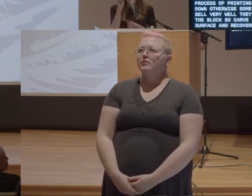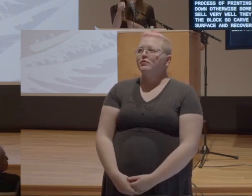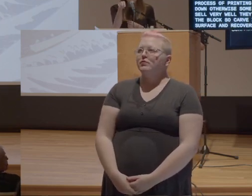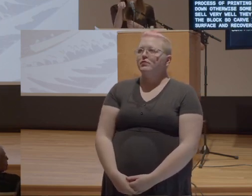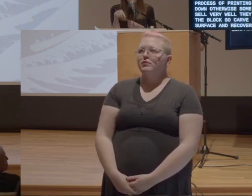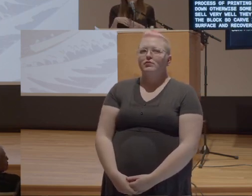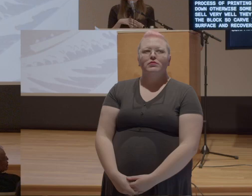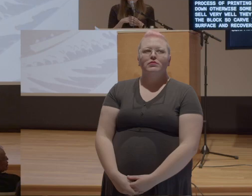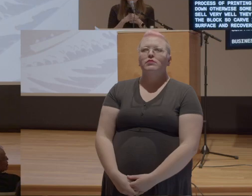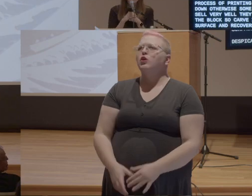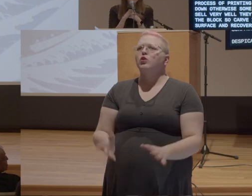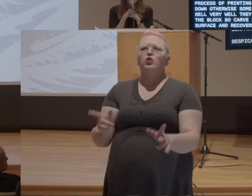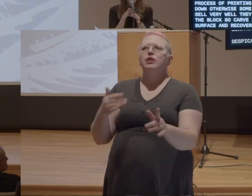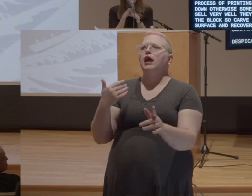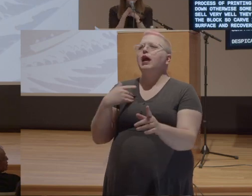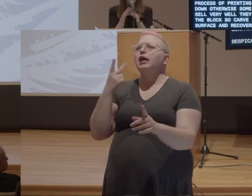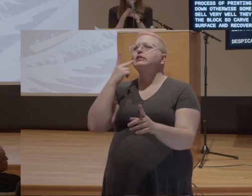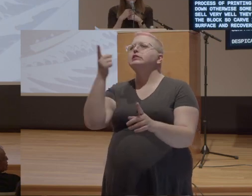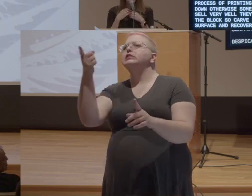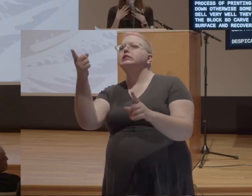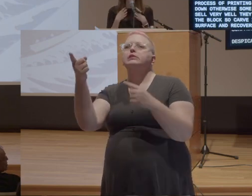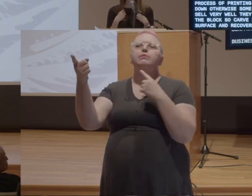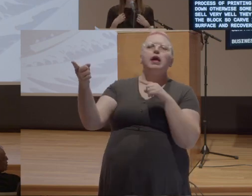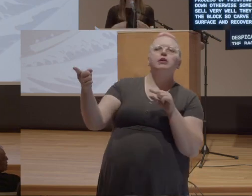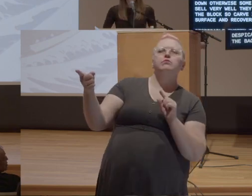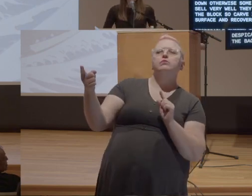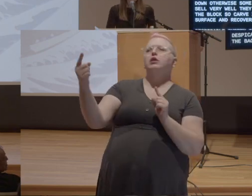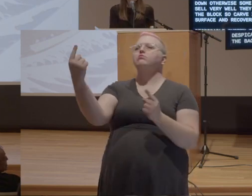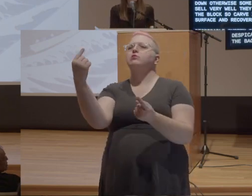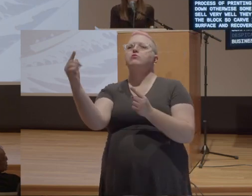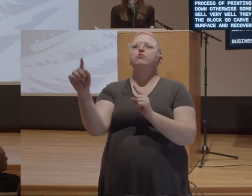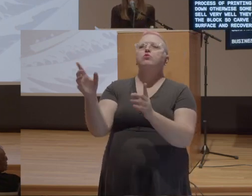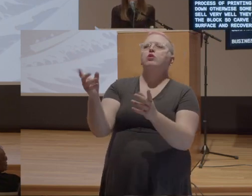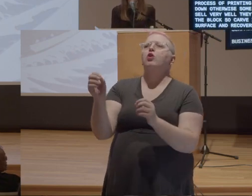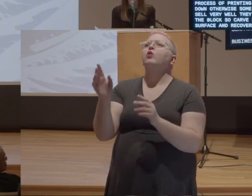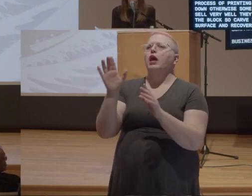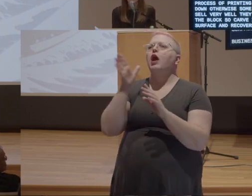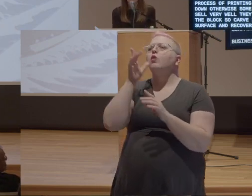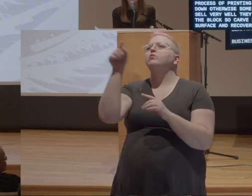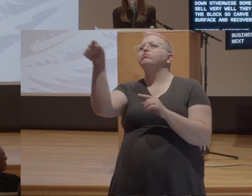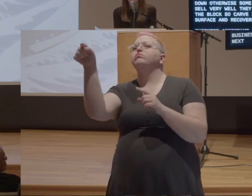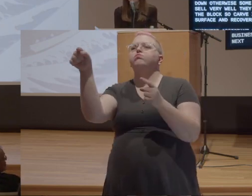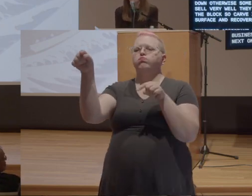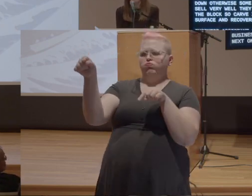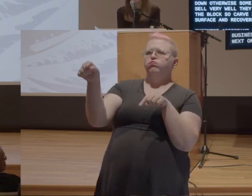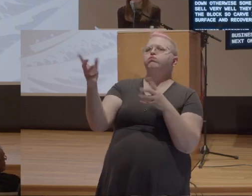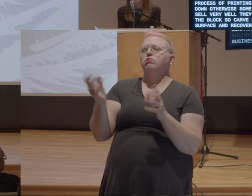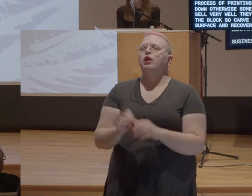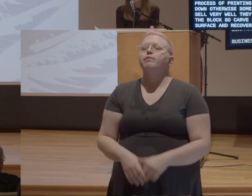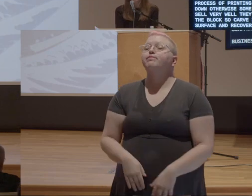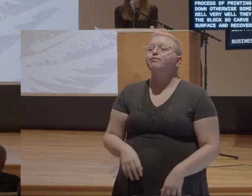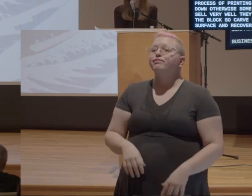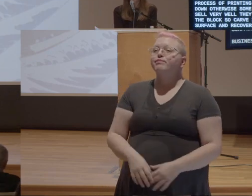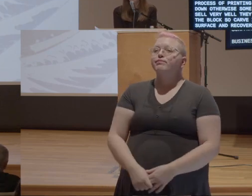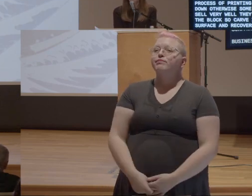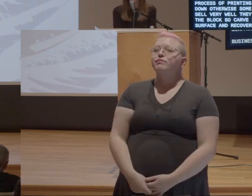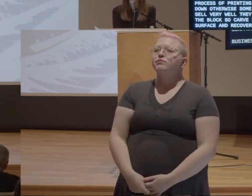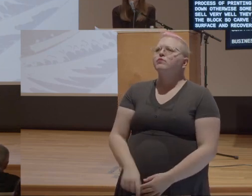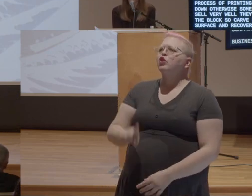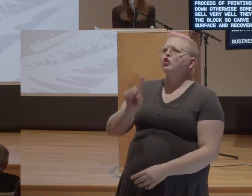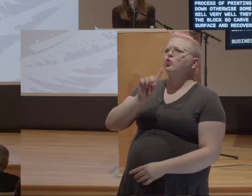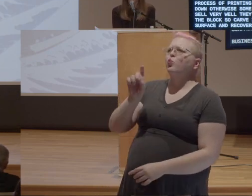There's been a persistent one at the front. There's one on the back, and then your question will be next. Okay. I